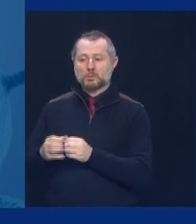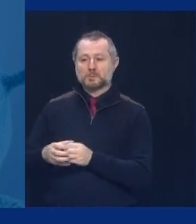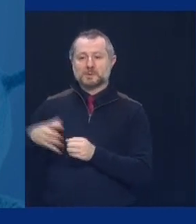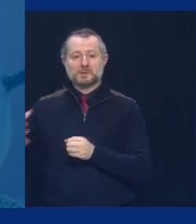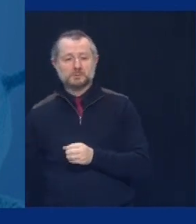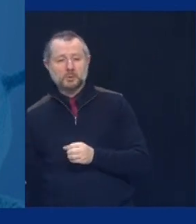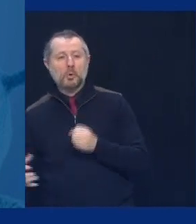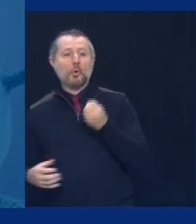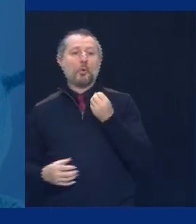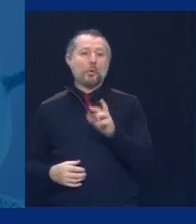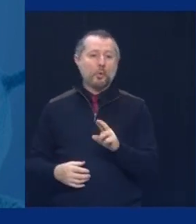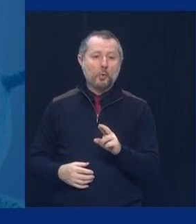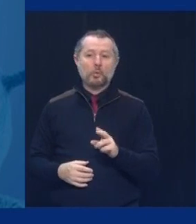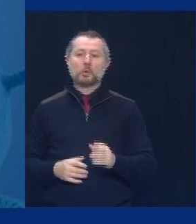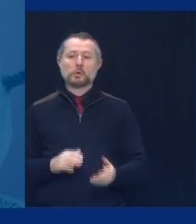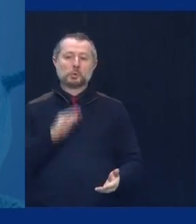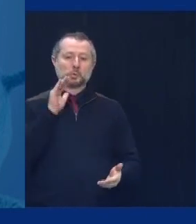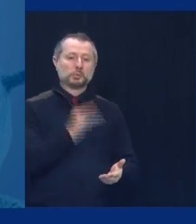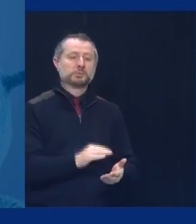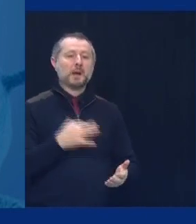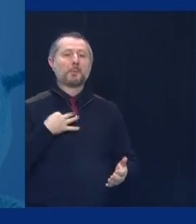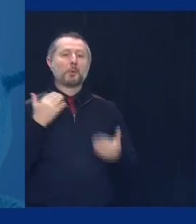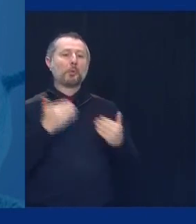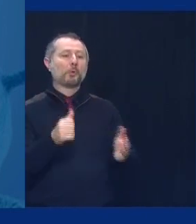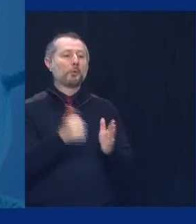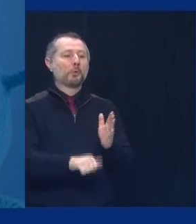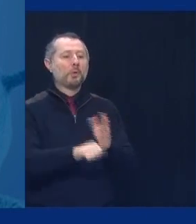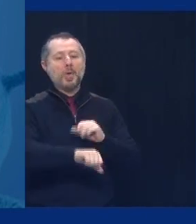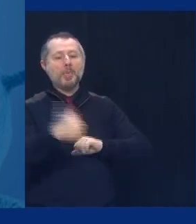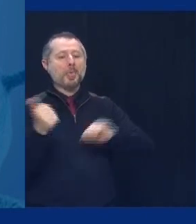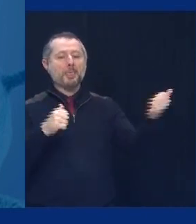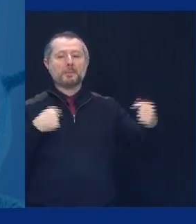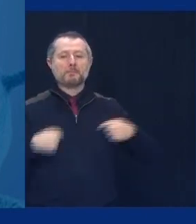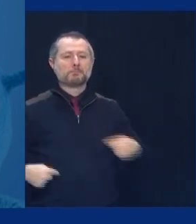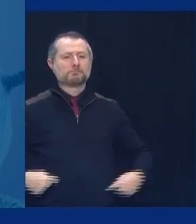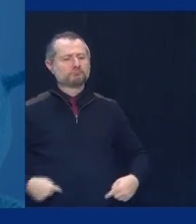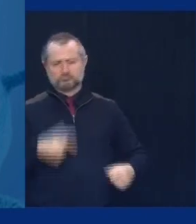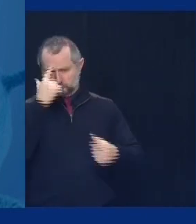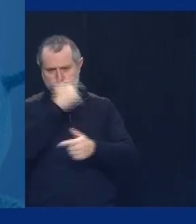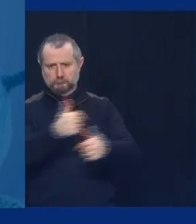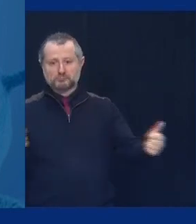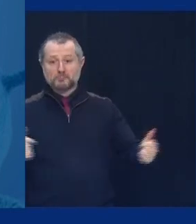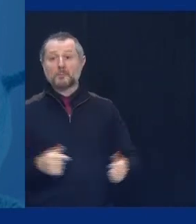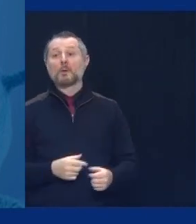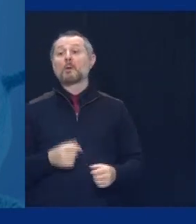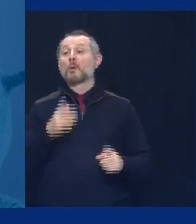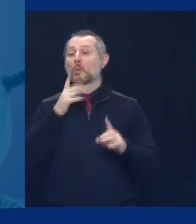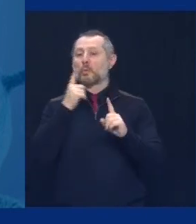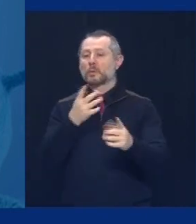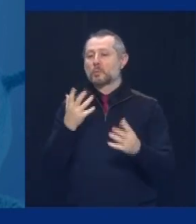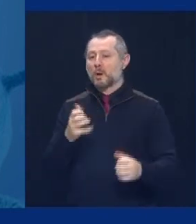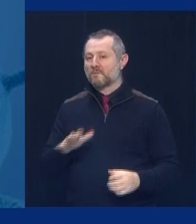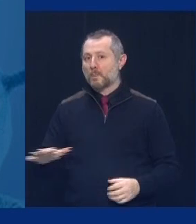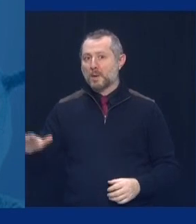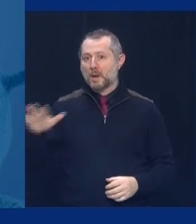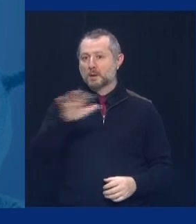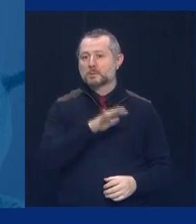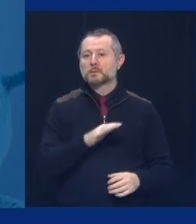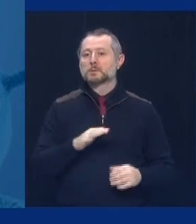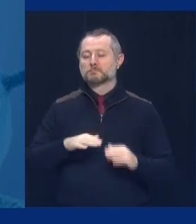reducing elective surgeries, or both. They have that flexibility, but we want every hospital to remain